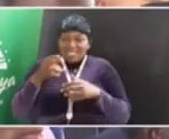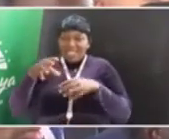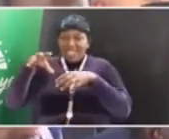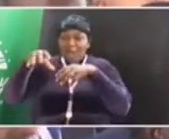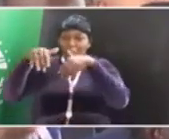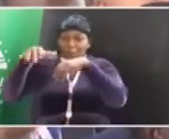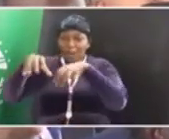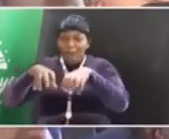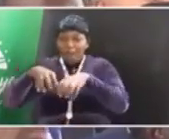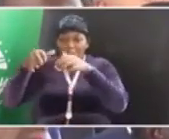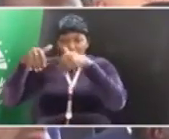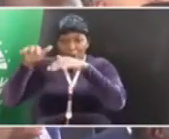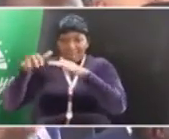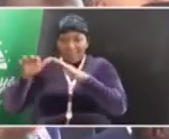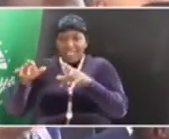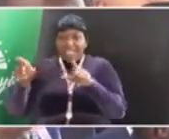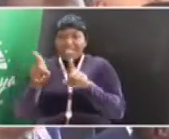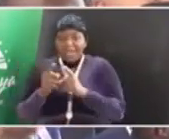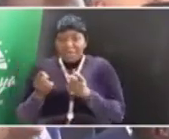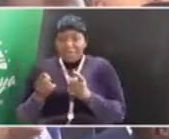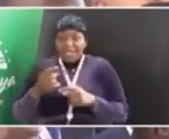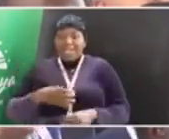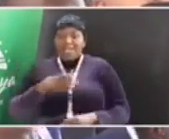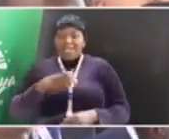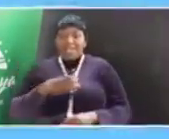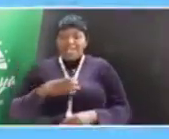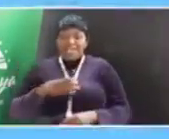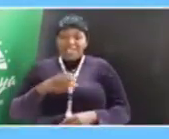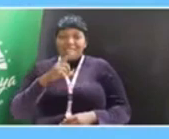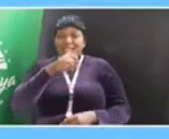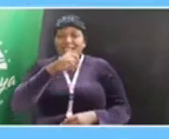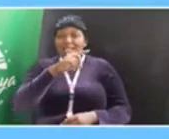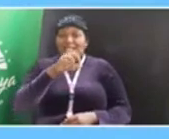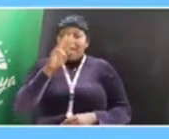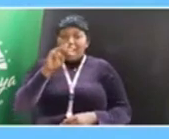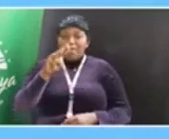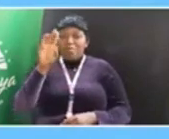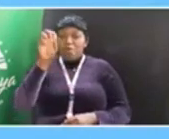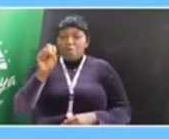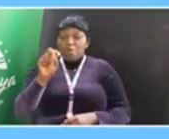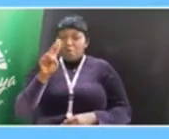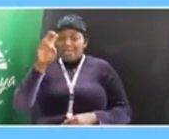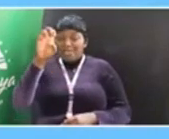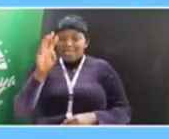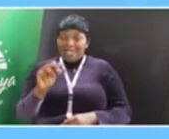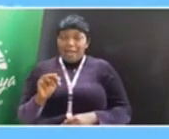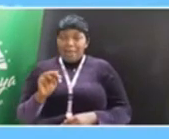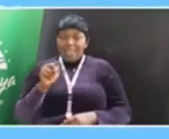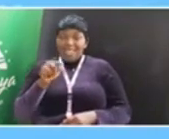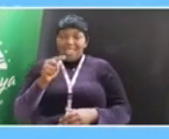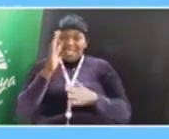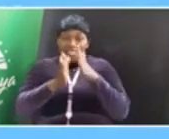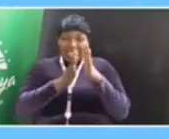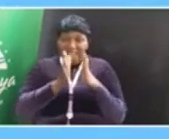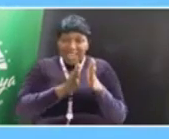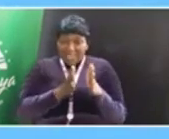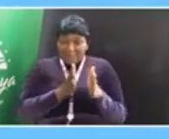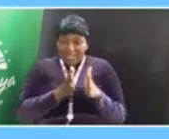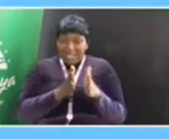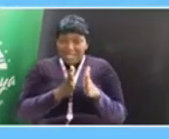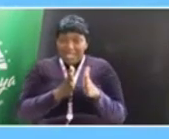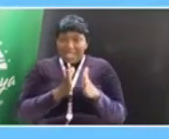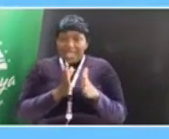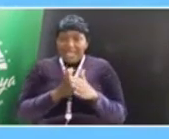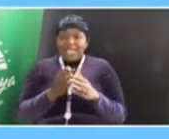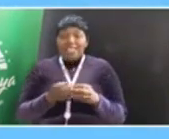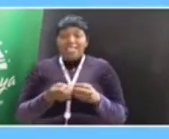they can visit our national museum and be able to travel back. And that visa arrangement is being